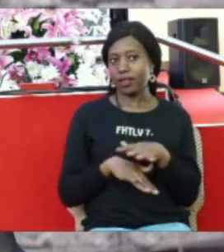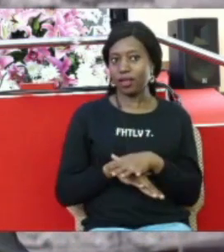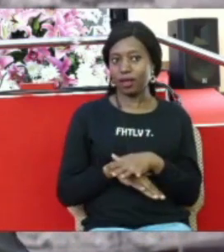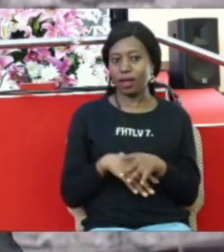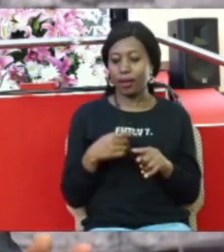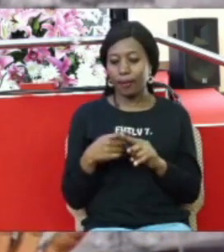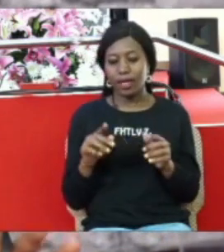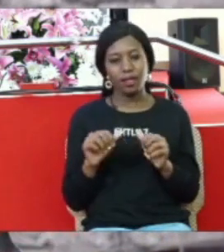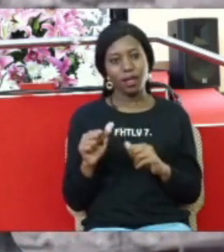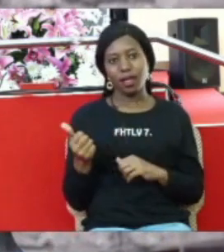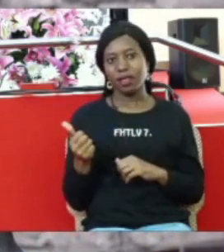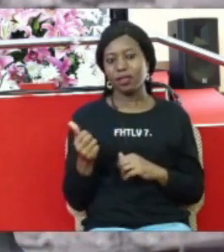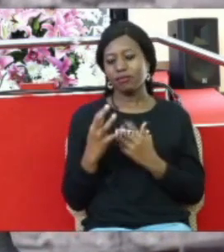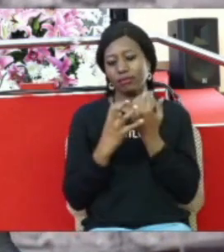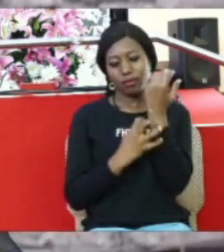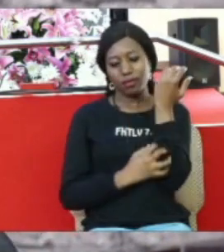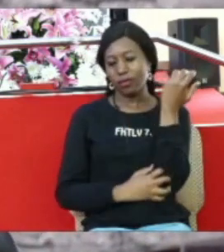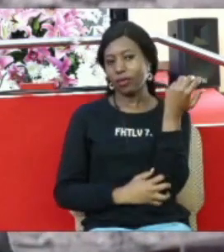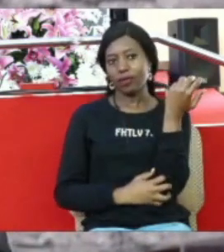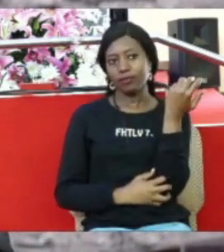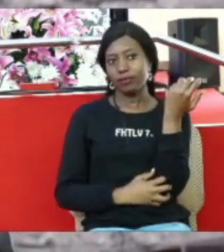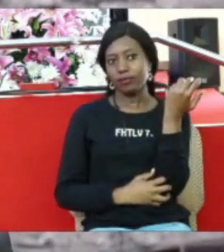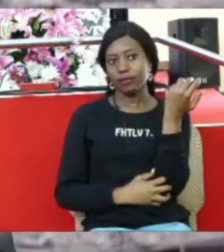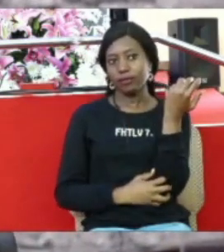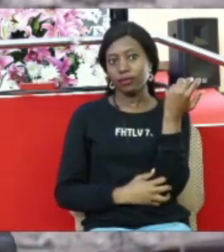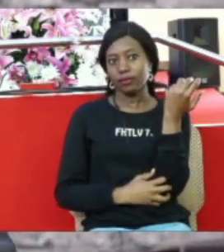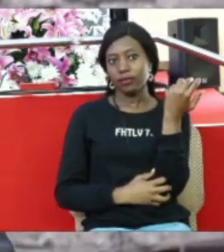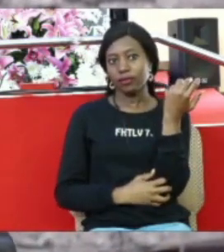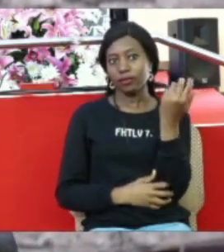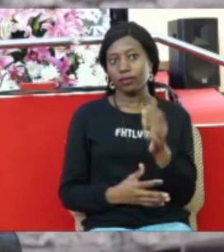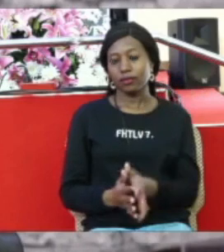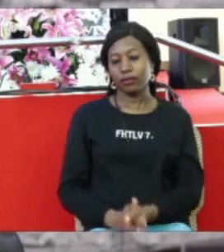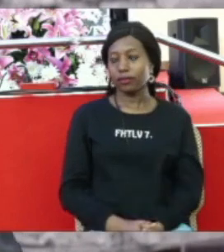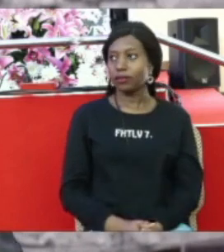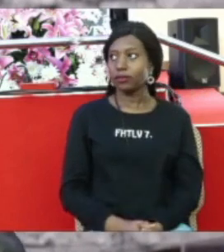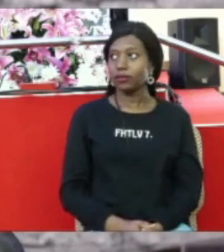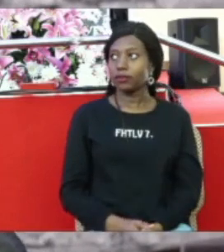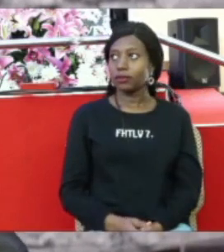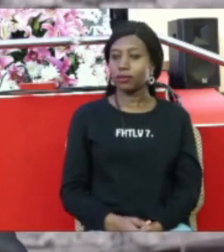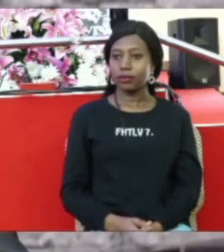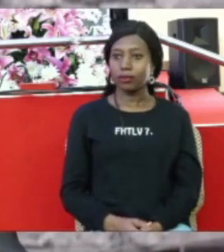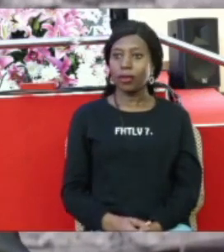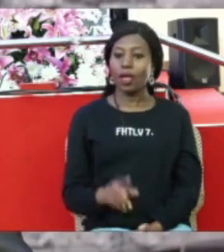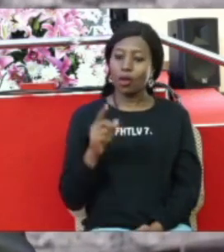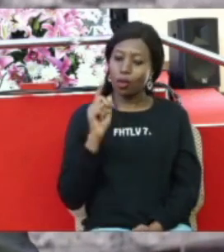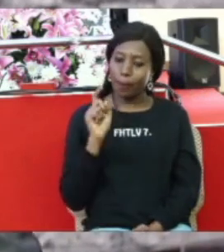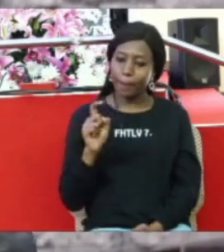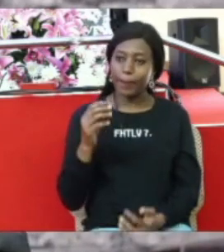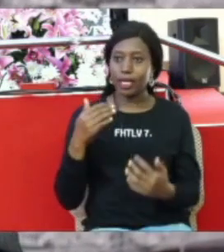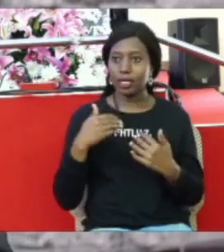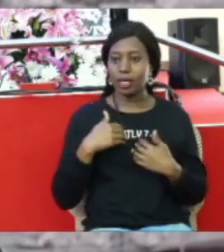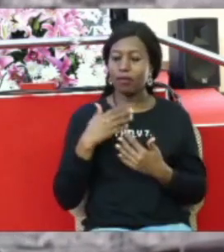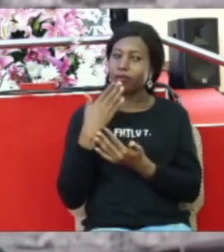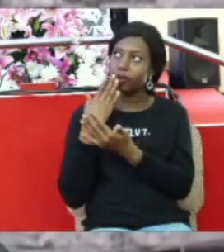kwao. Inyanyue na ushukuru Mungu. Ndio tuliambiwa ibada ya kwanza, uwe na gratitude. Unainyanyua na